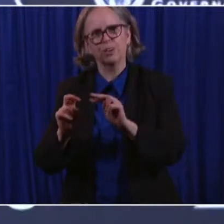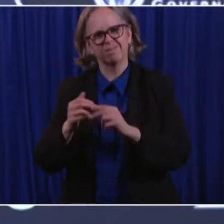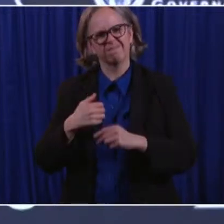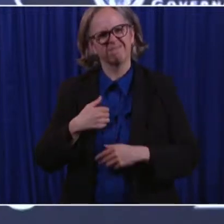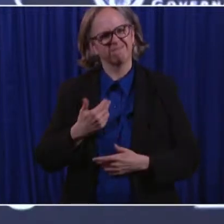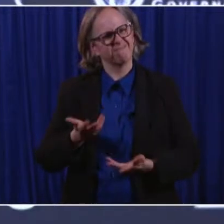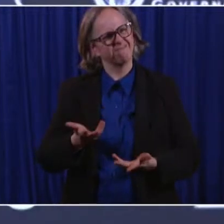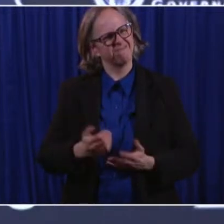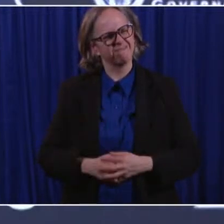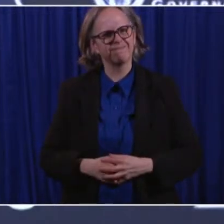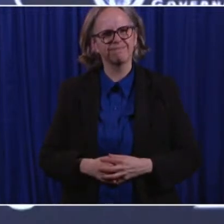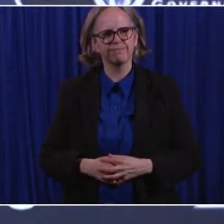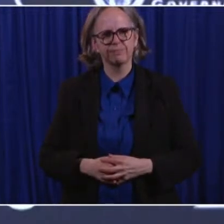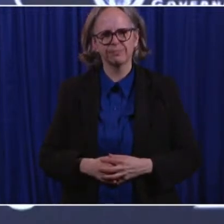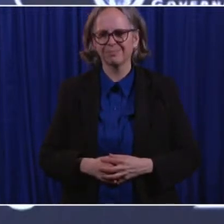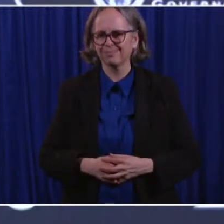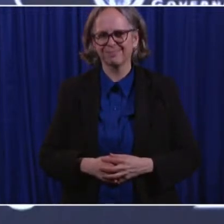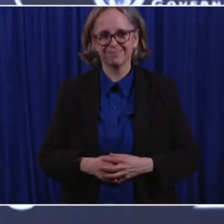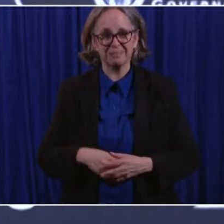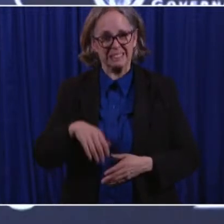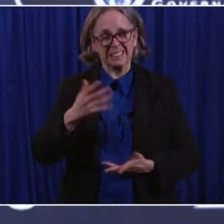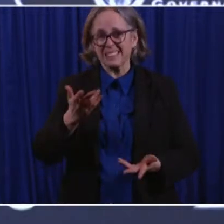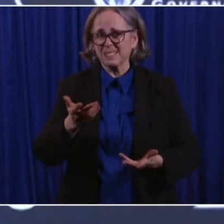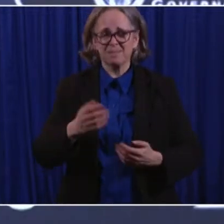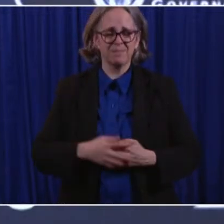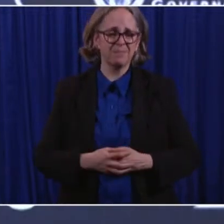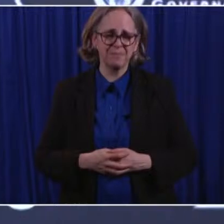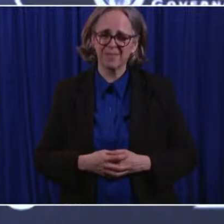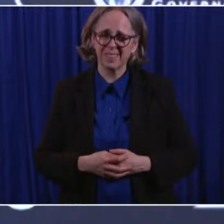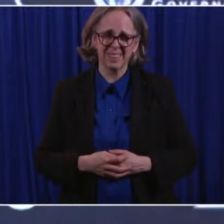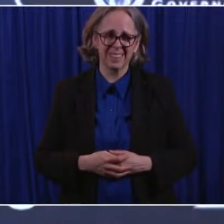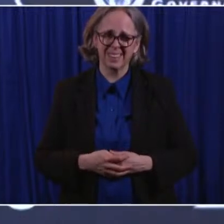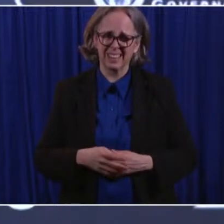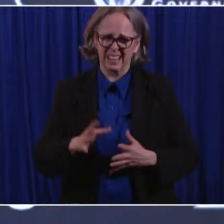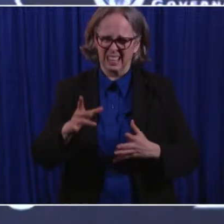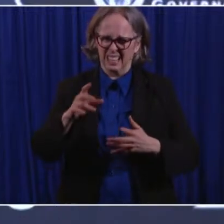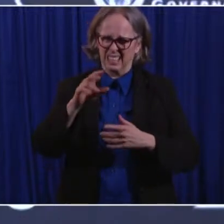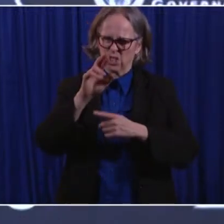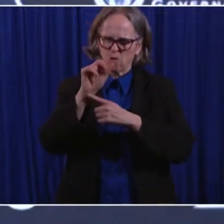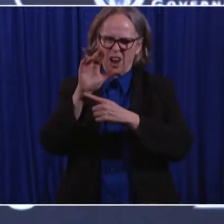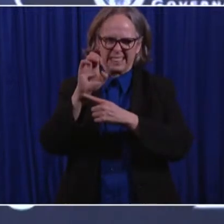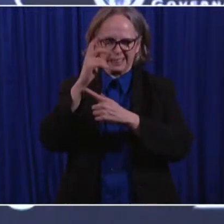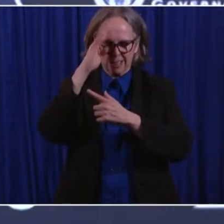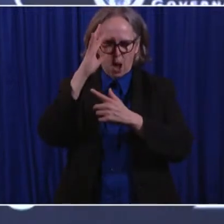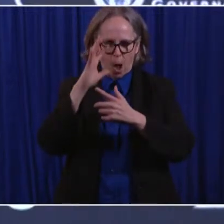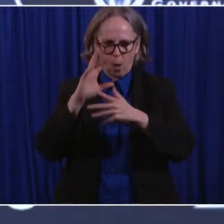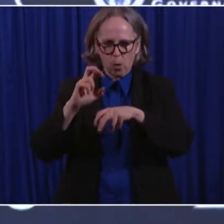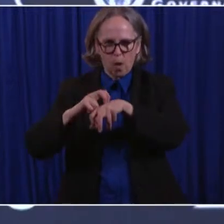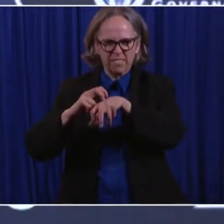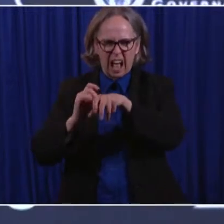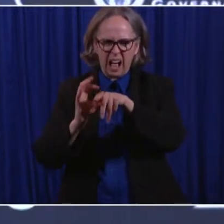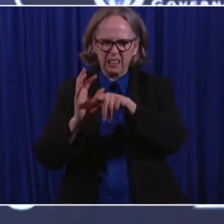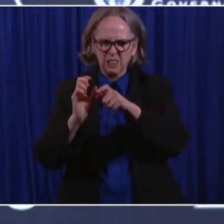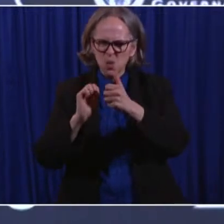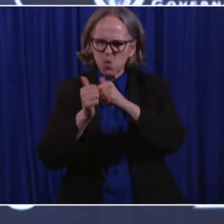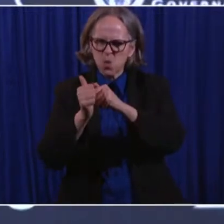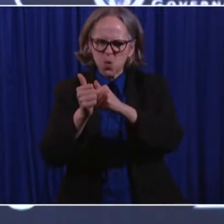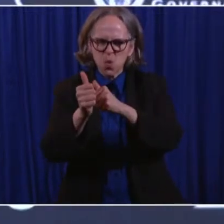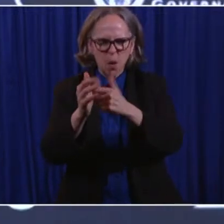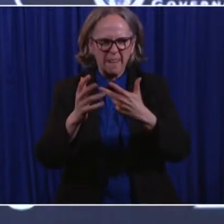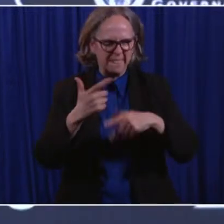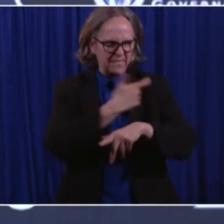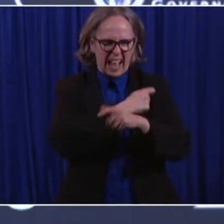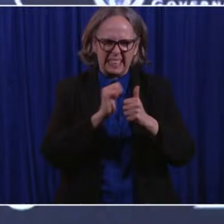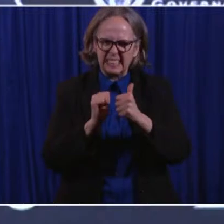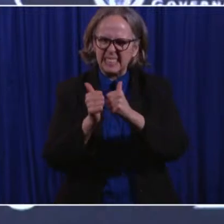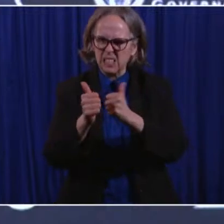we know that it is a race. And we know that this virus is still very much out here. I mean, even if you